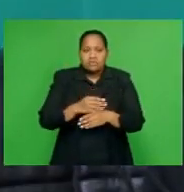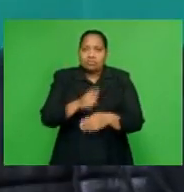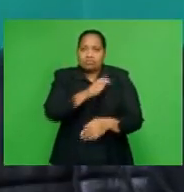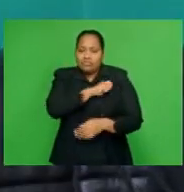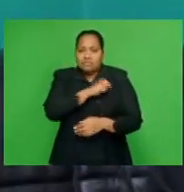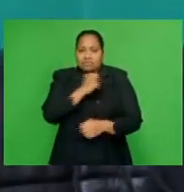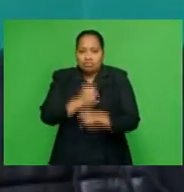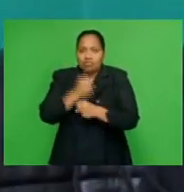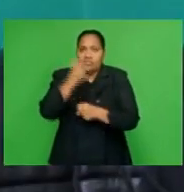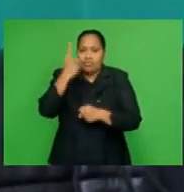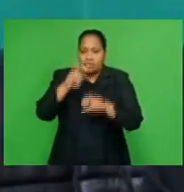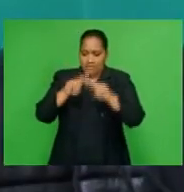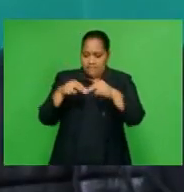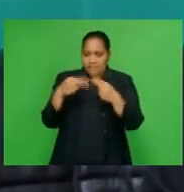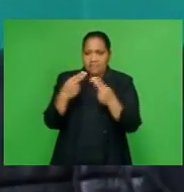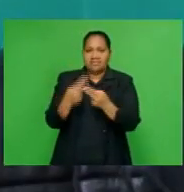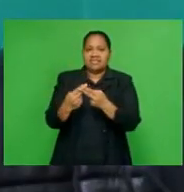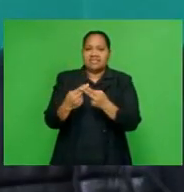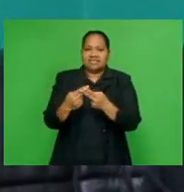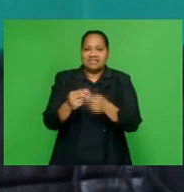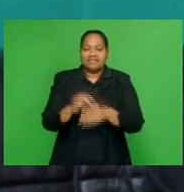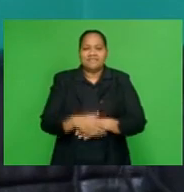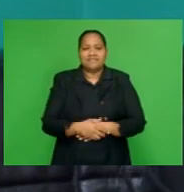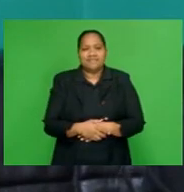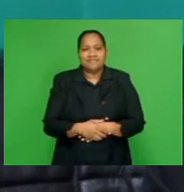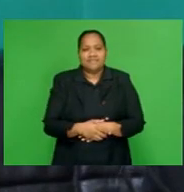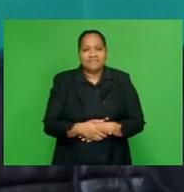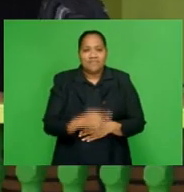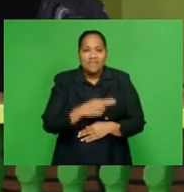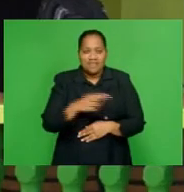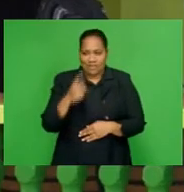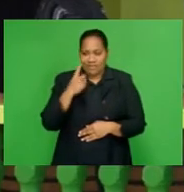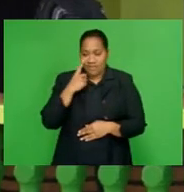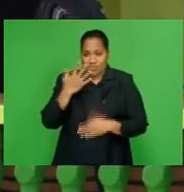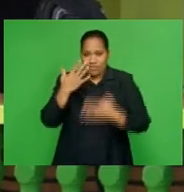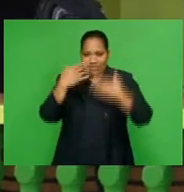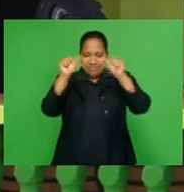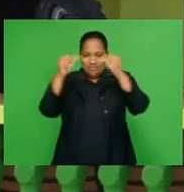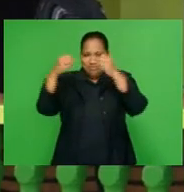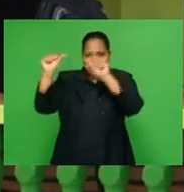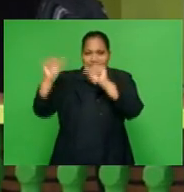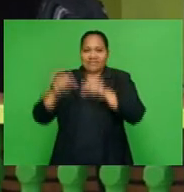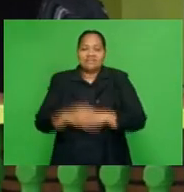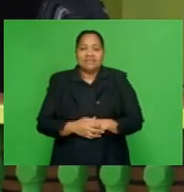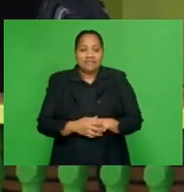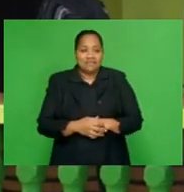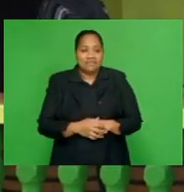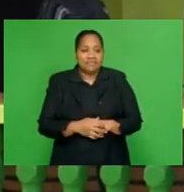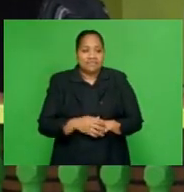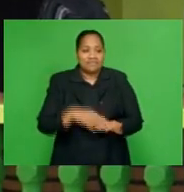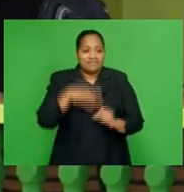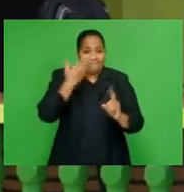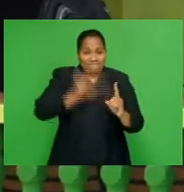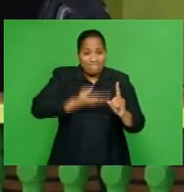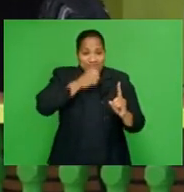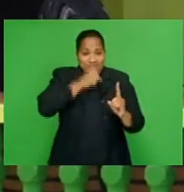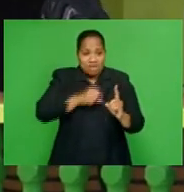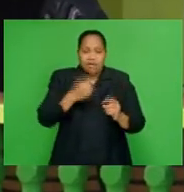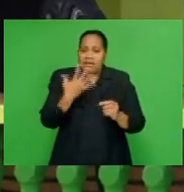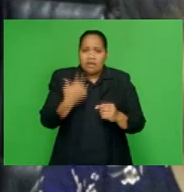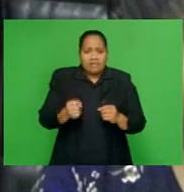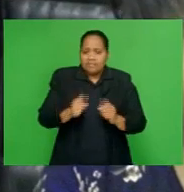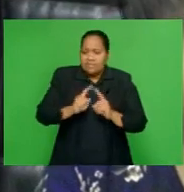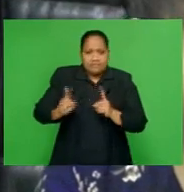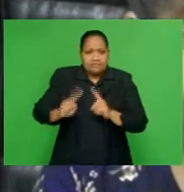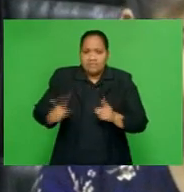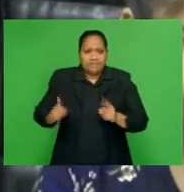and your families, and then you'll succeed in your life. He now owns multiple properties which include safety